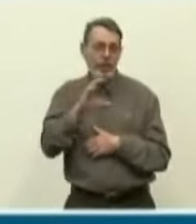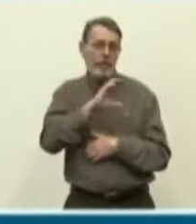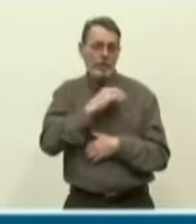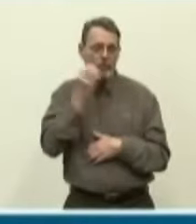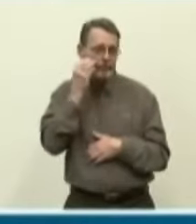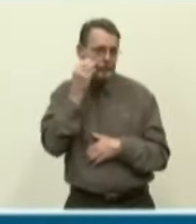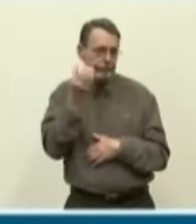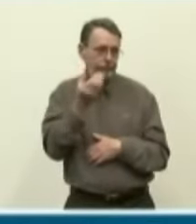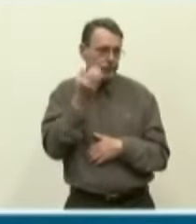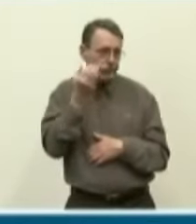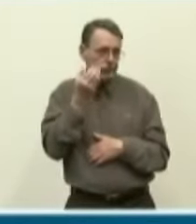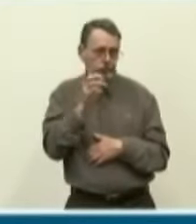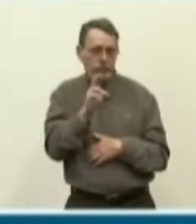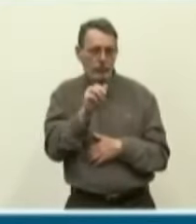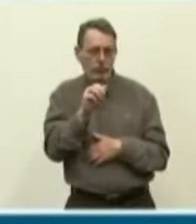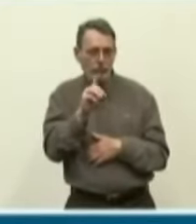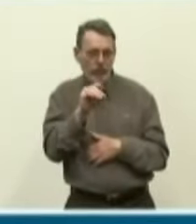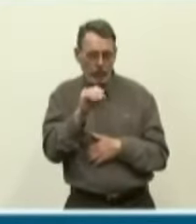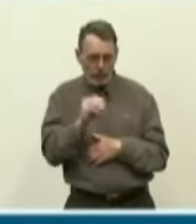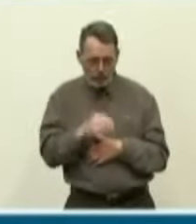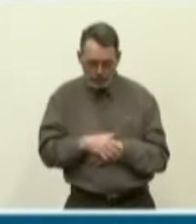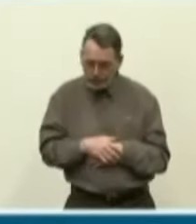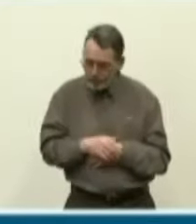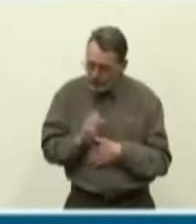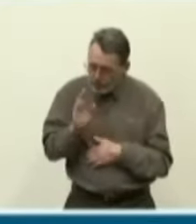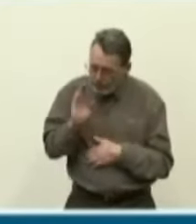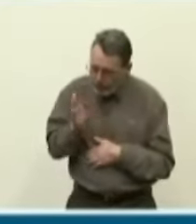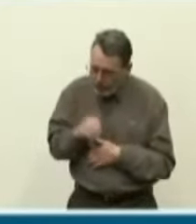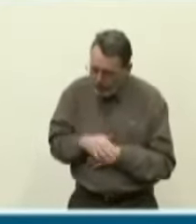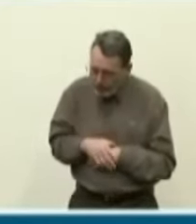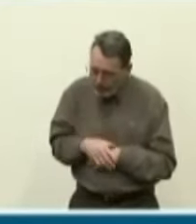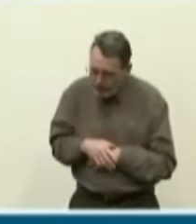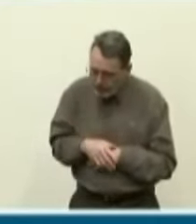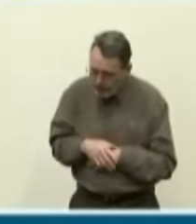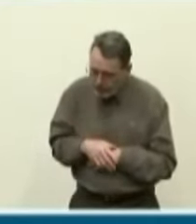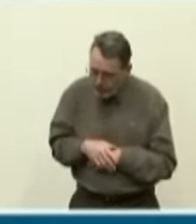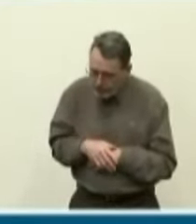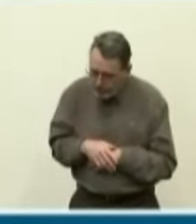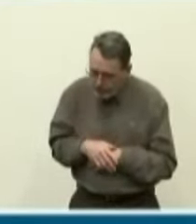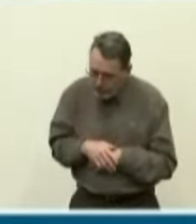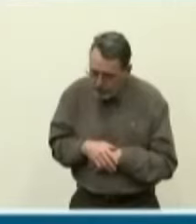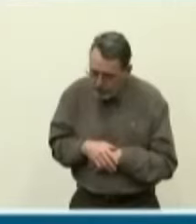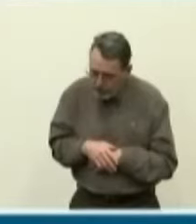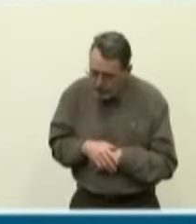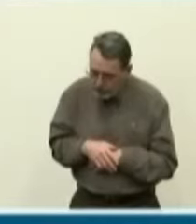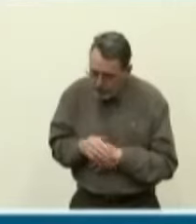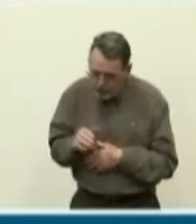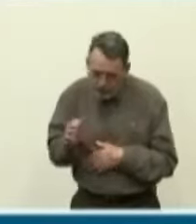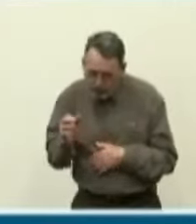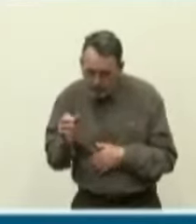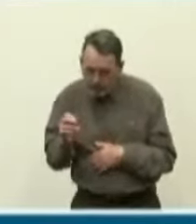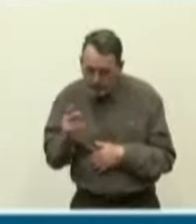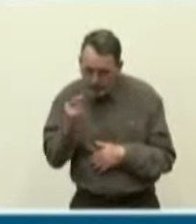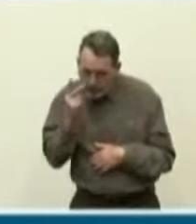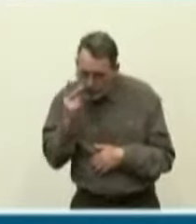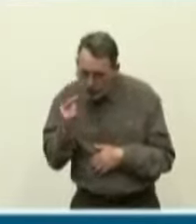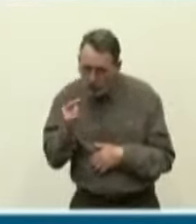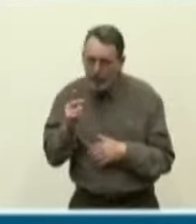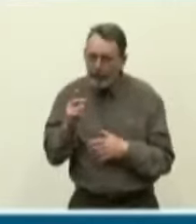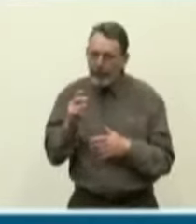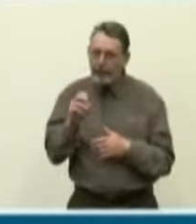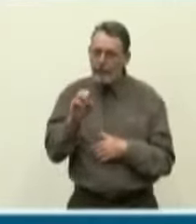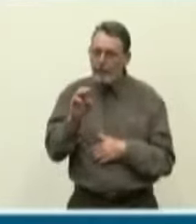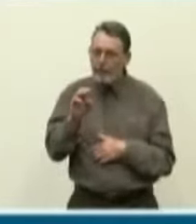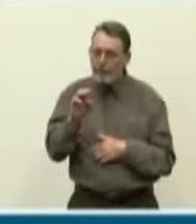transmissions. Police Central 4, you find two cases, Pier 35. They're in a gray Mitsubishi Eclipse Cross.